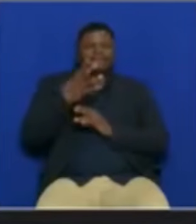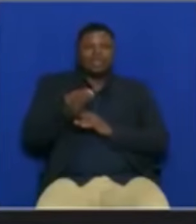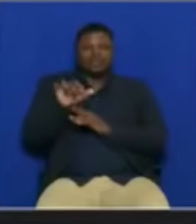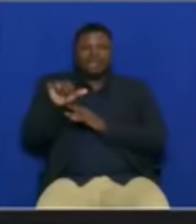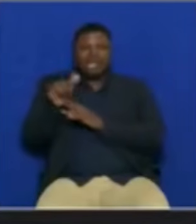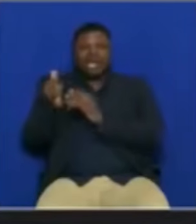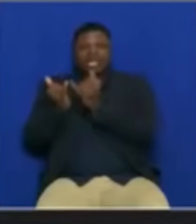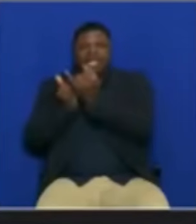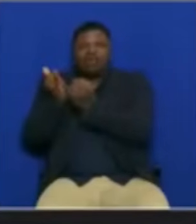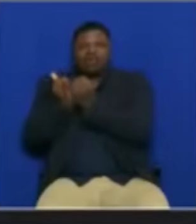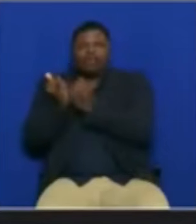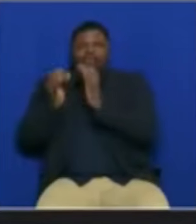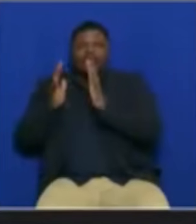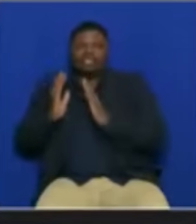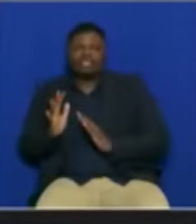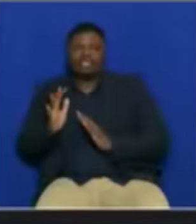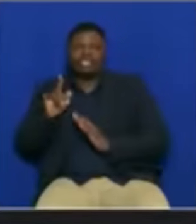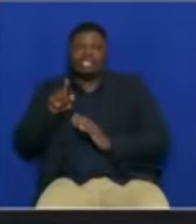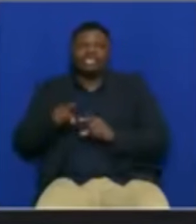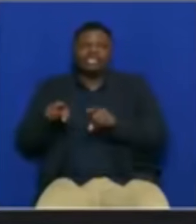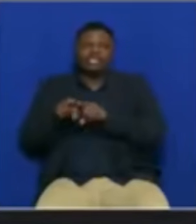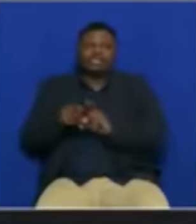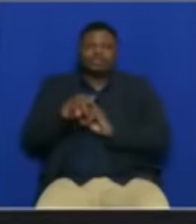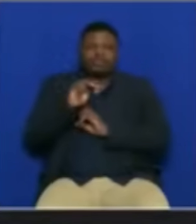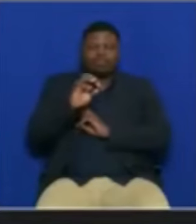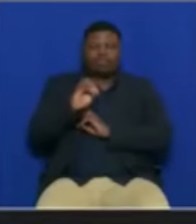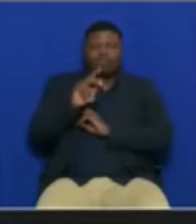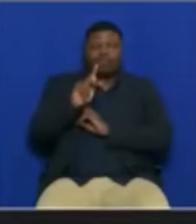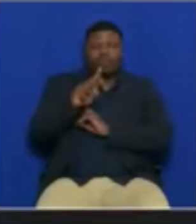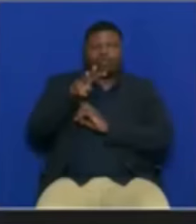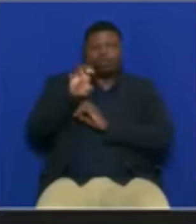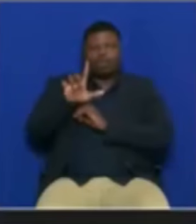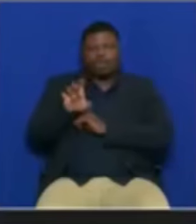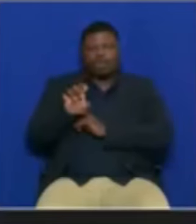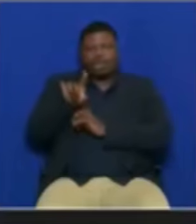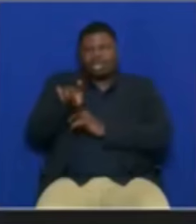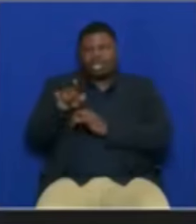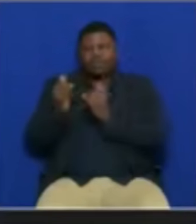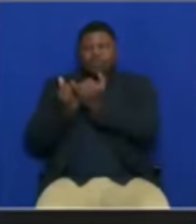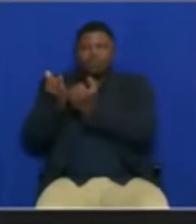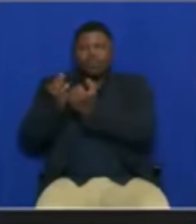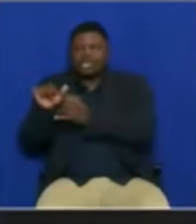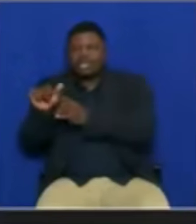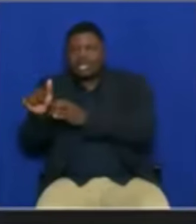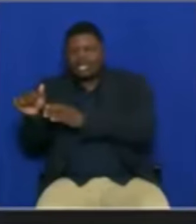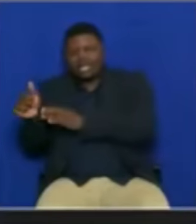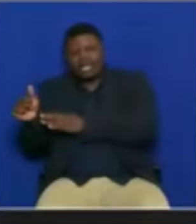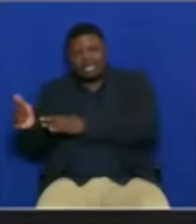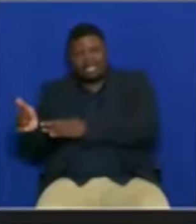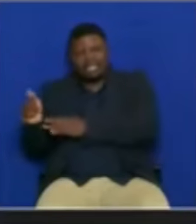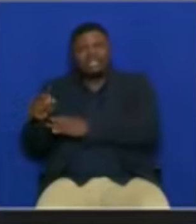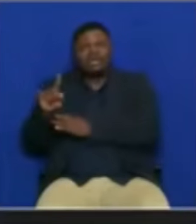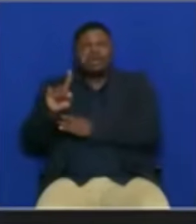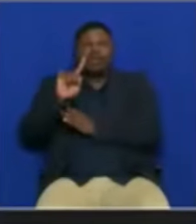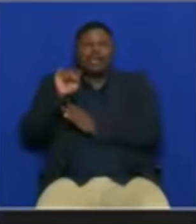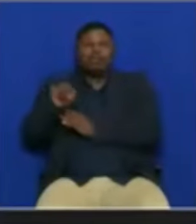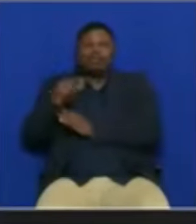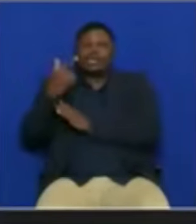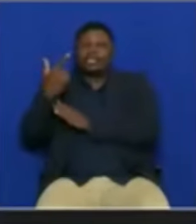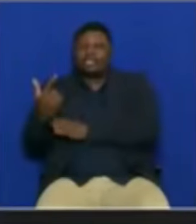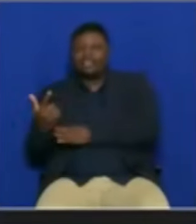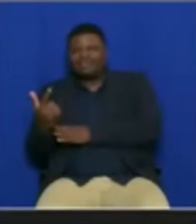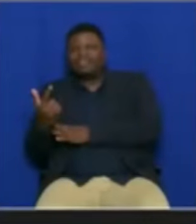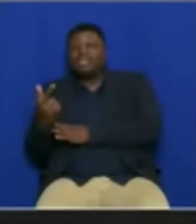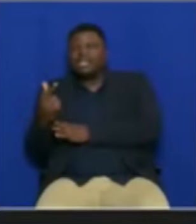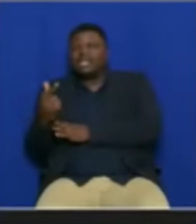Ms. Mukwele was finally appointed to. And then 1.7, it hasn't been said who that person is,